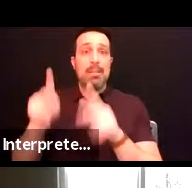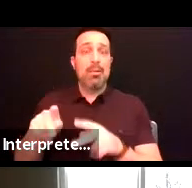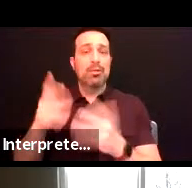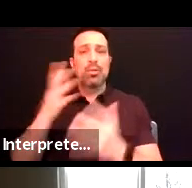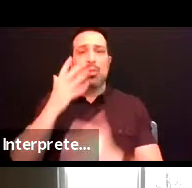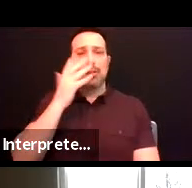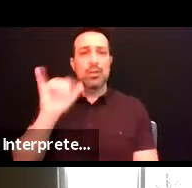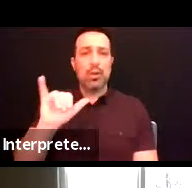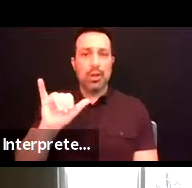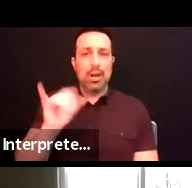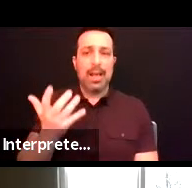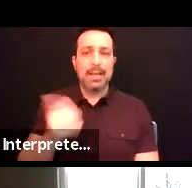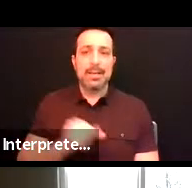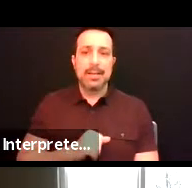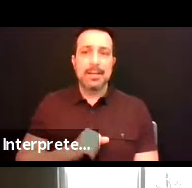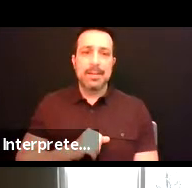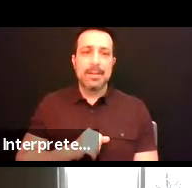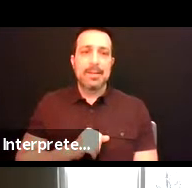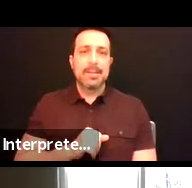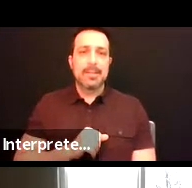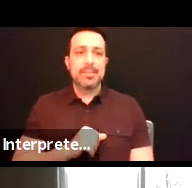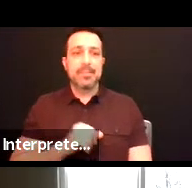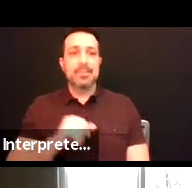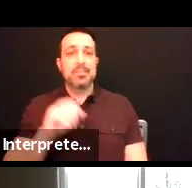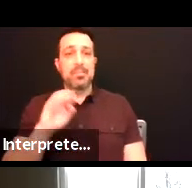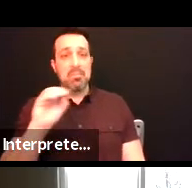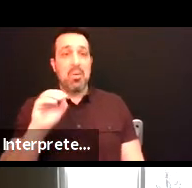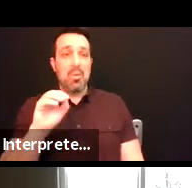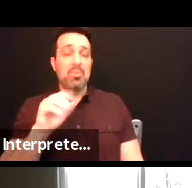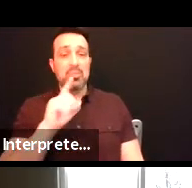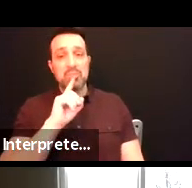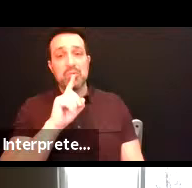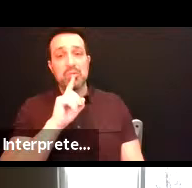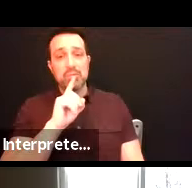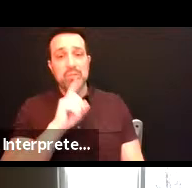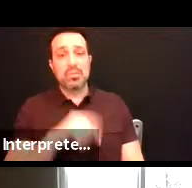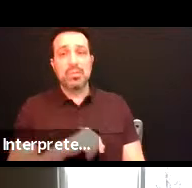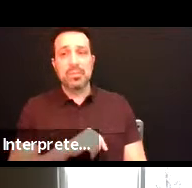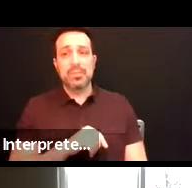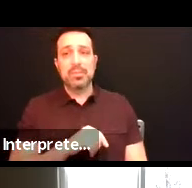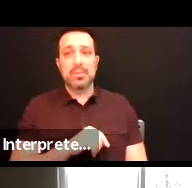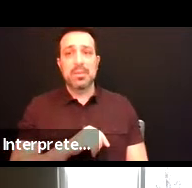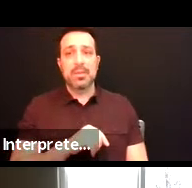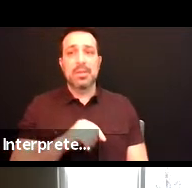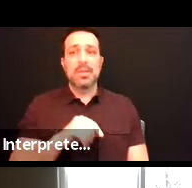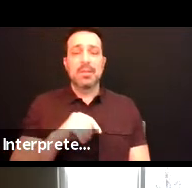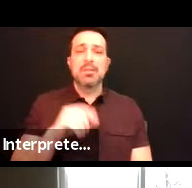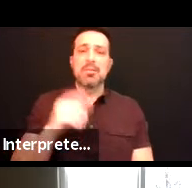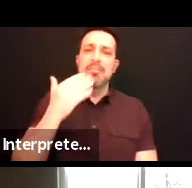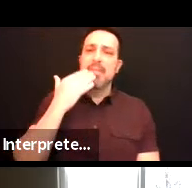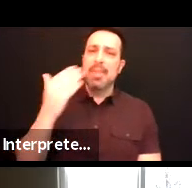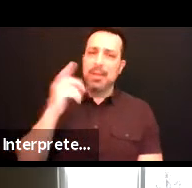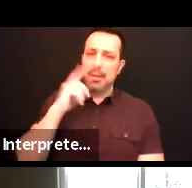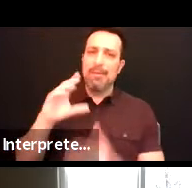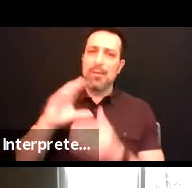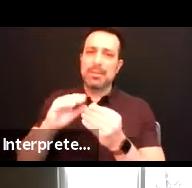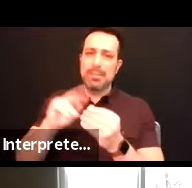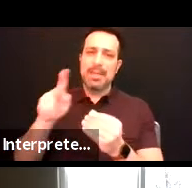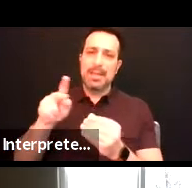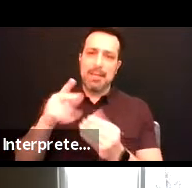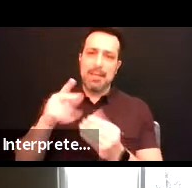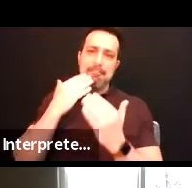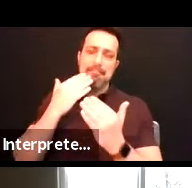look like? So there's just some. Yeah, probably. So, and thank you for speaking up. Just wanted to appreciate you for that.